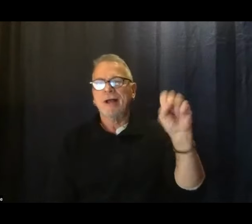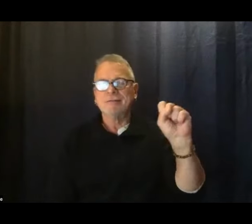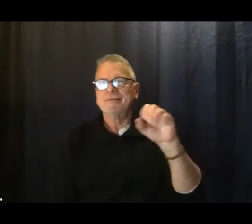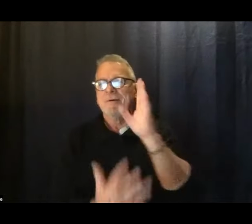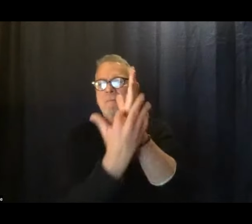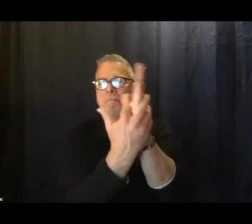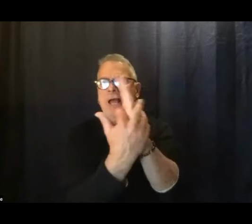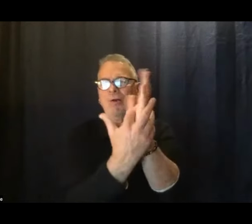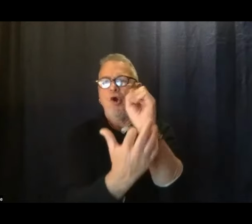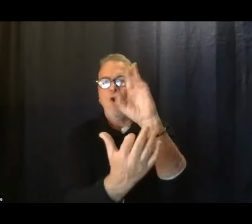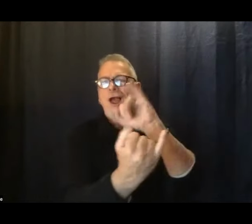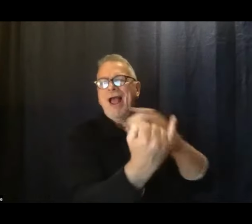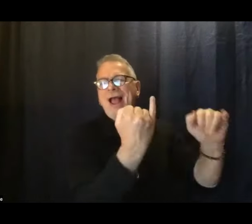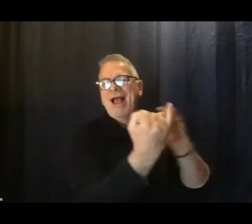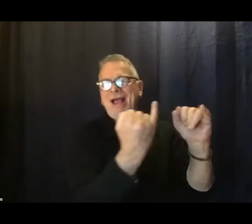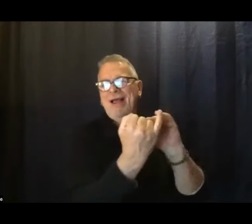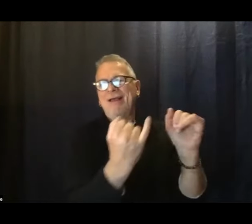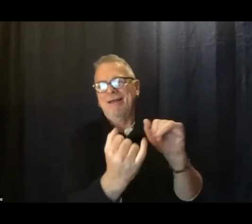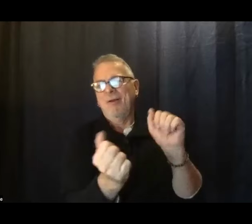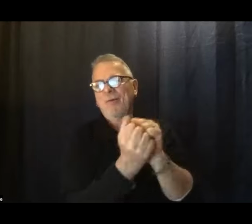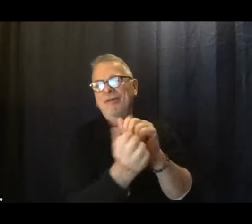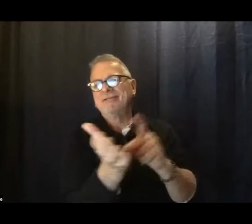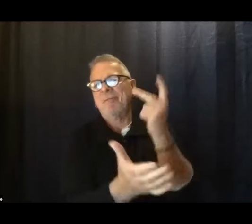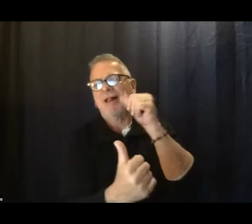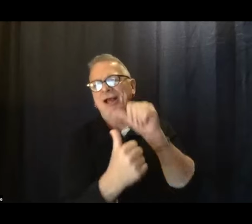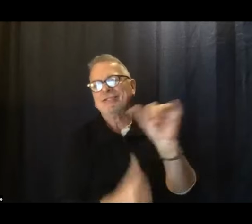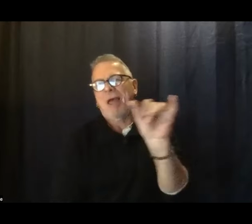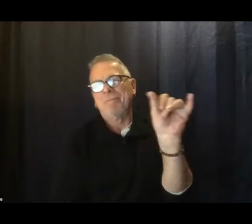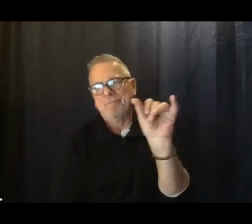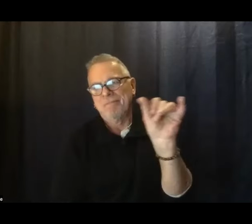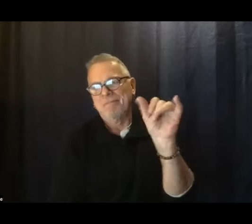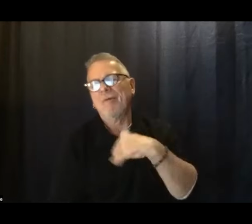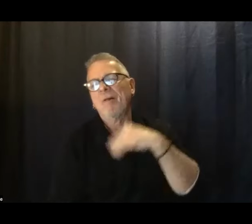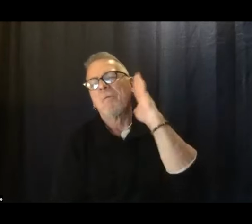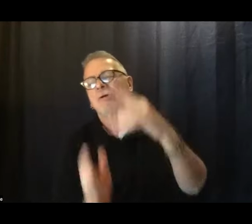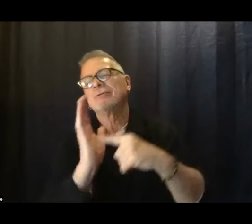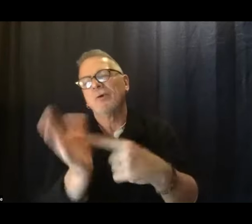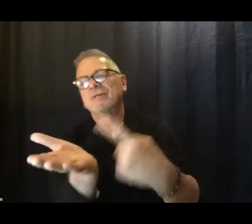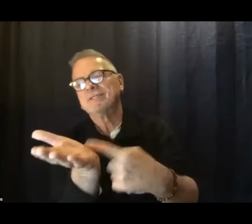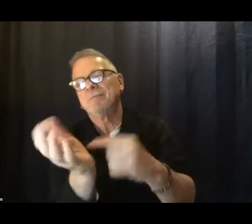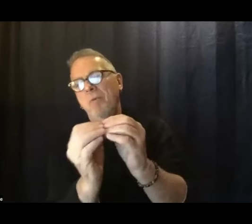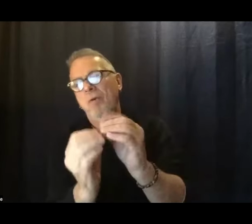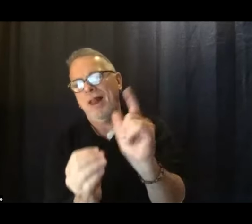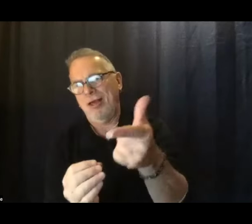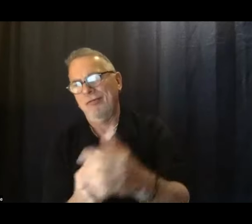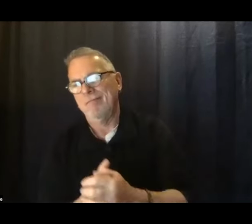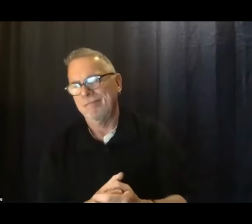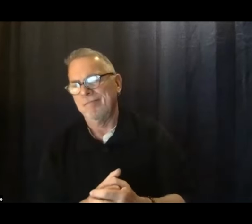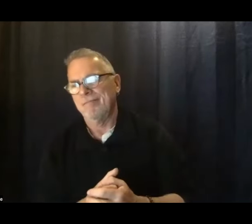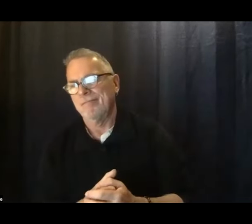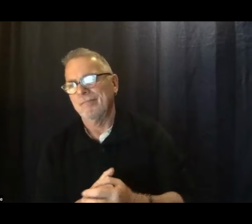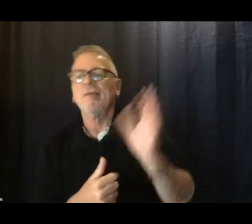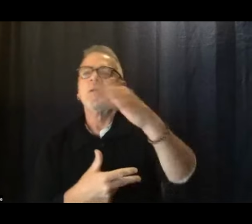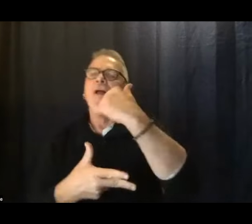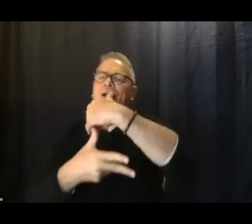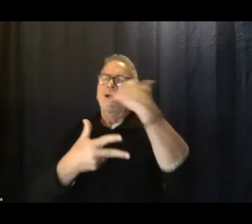So like RR, SS. So they're typically between the middle and the end of the word.